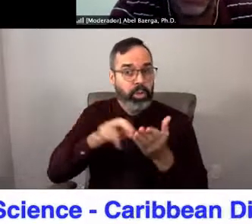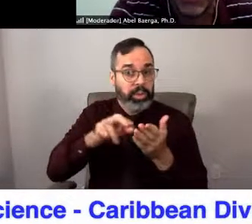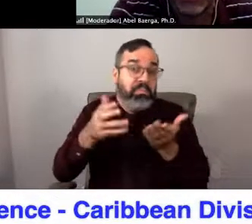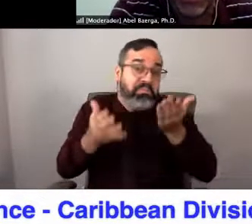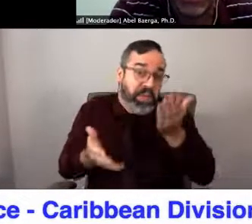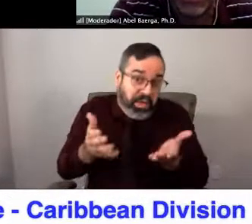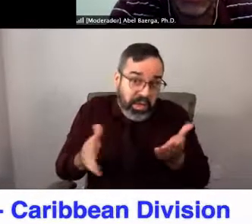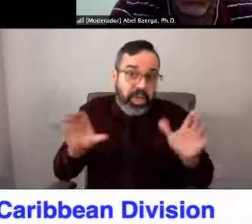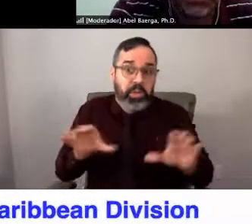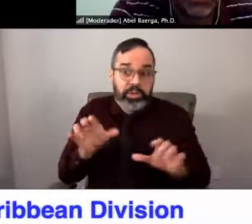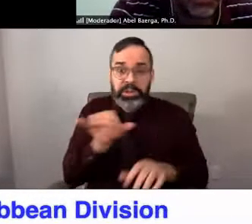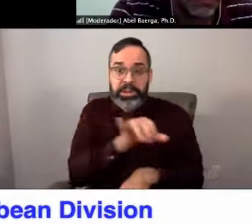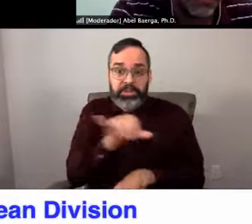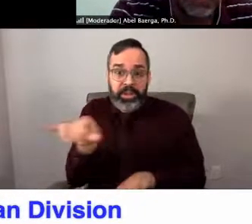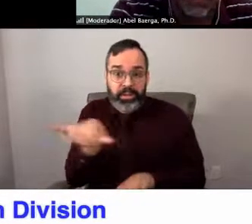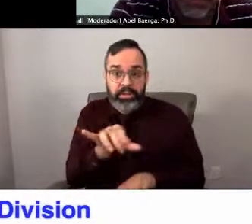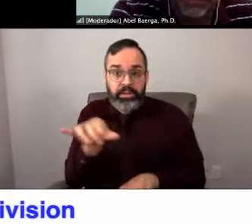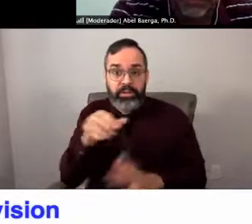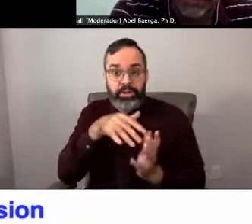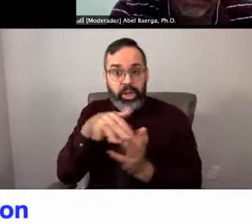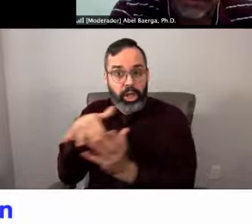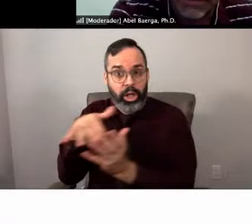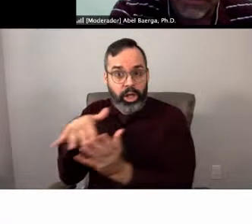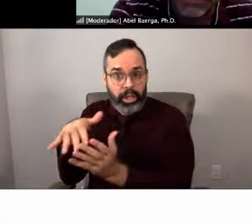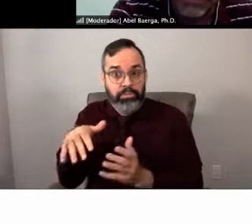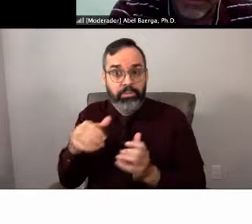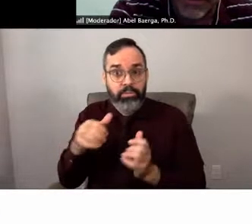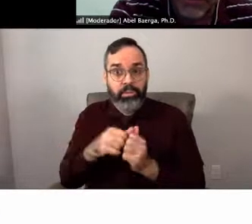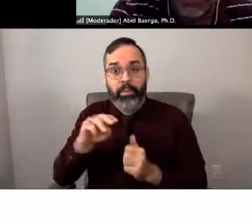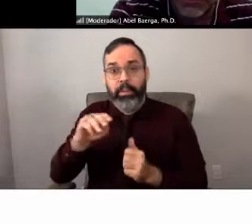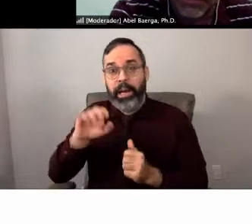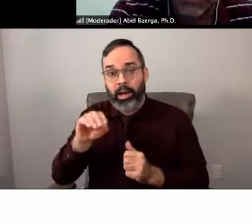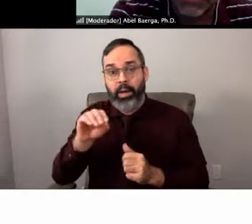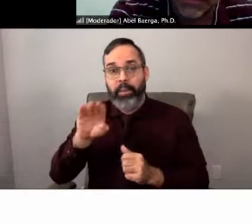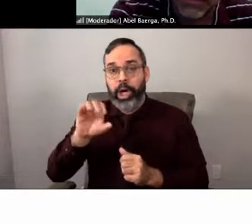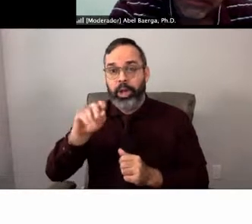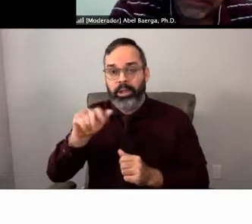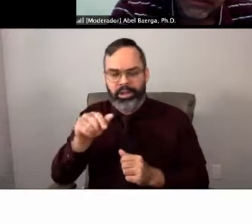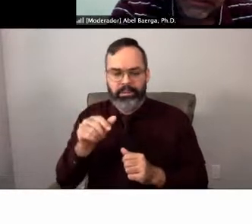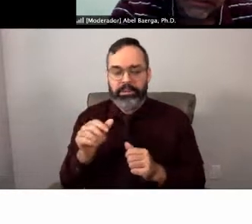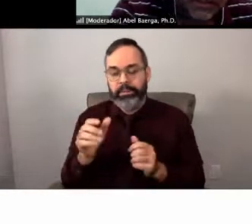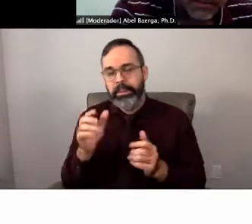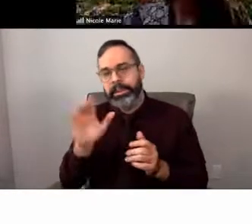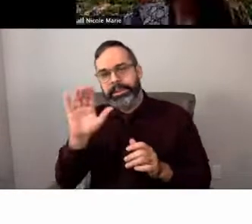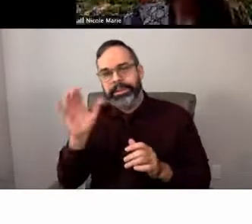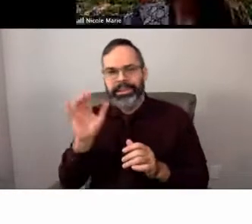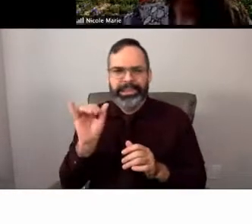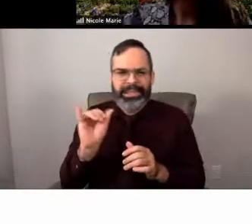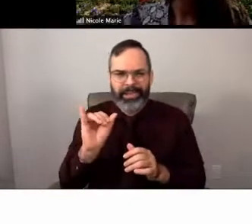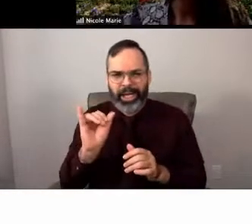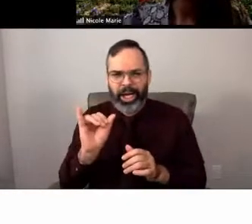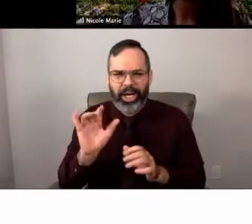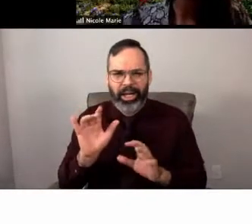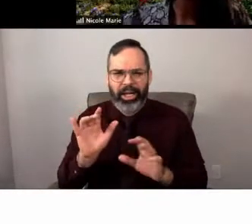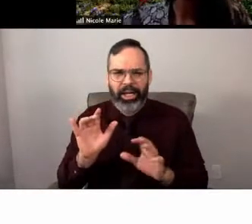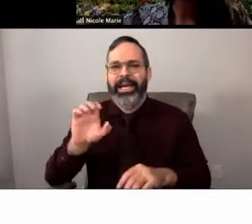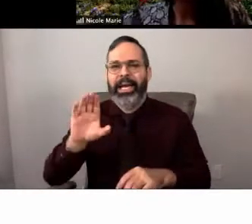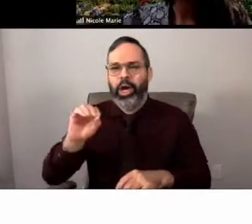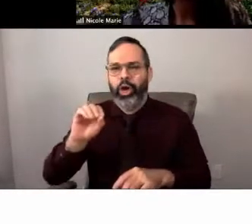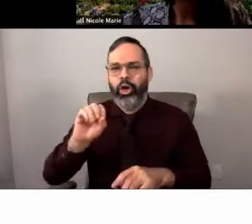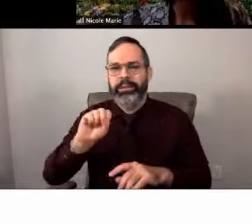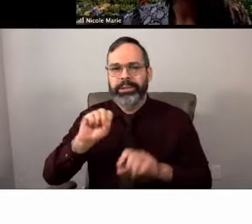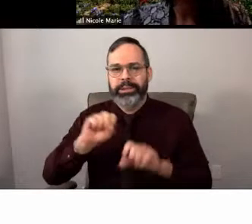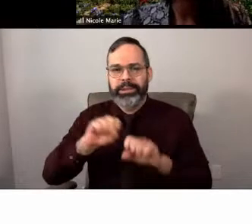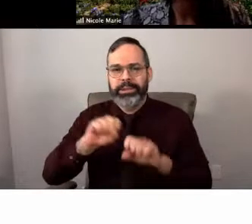similar studies on this microbiota in similar ecosystems? I can go into the literature with